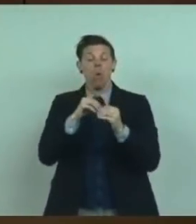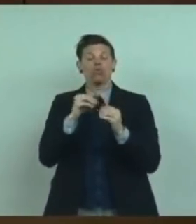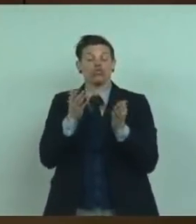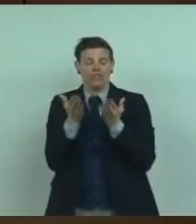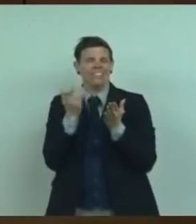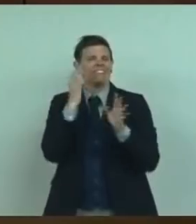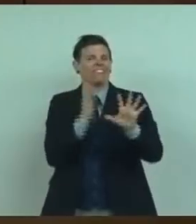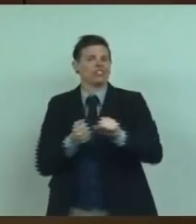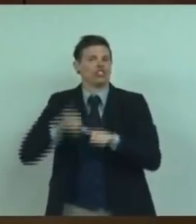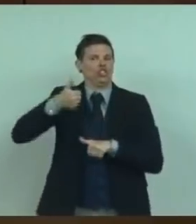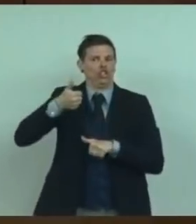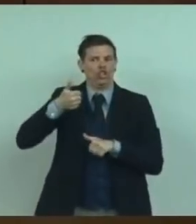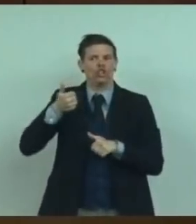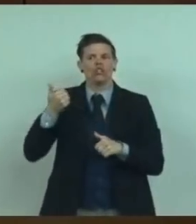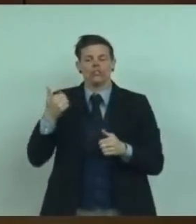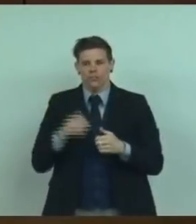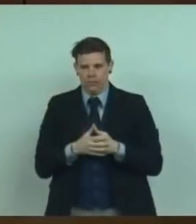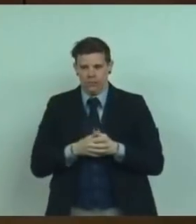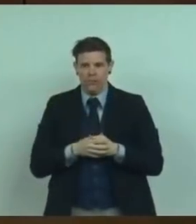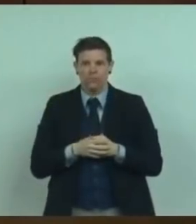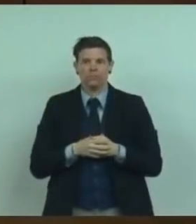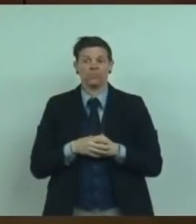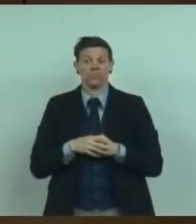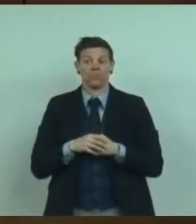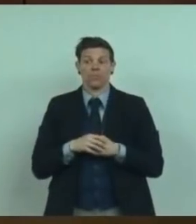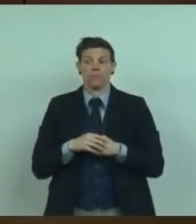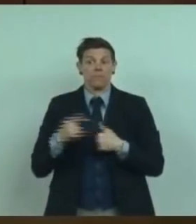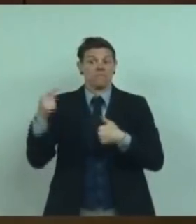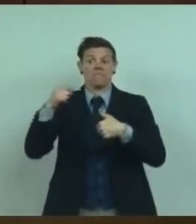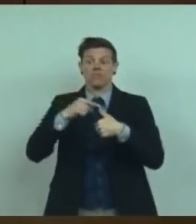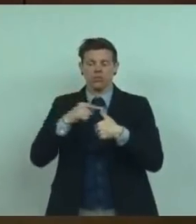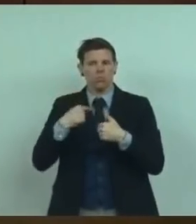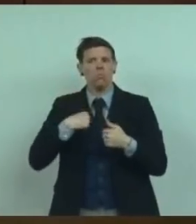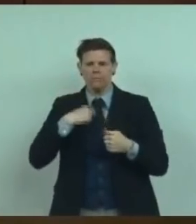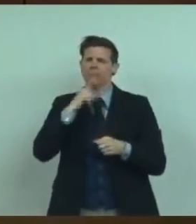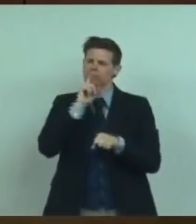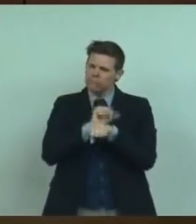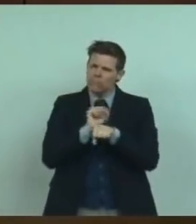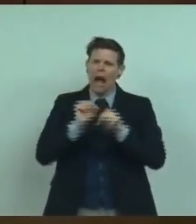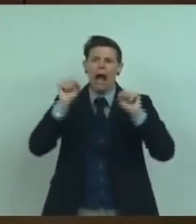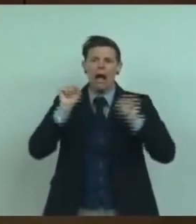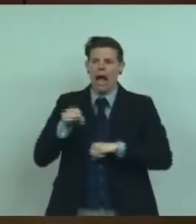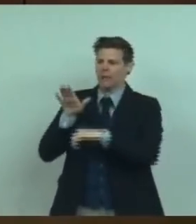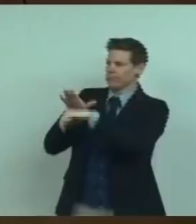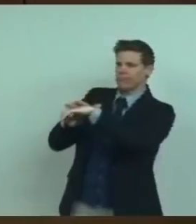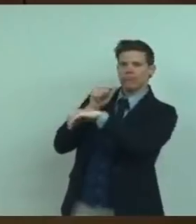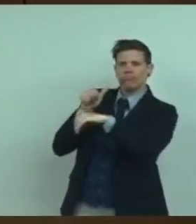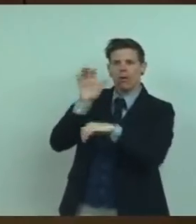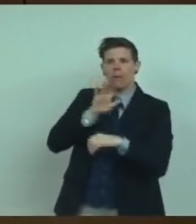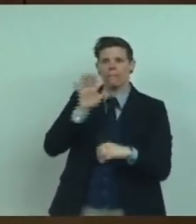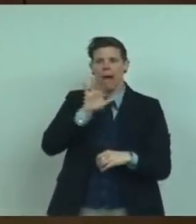ability now to call up to 750 soldiers and air guards, men and women,